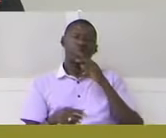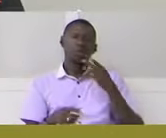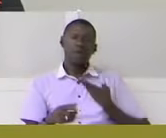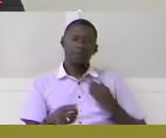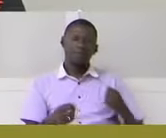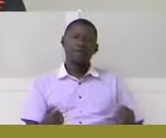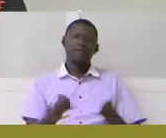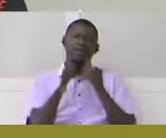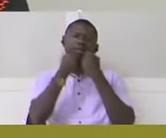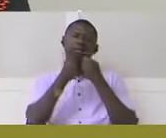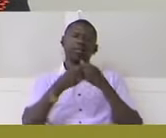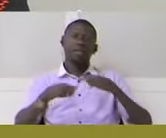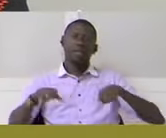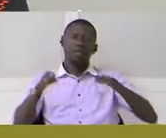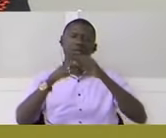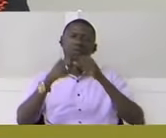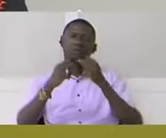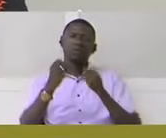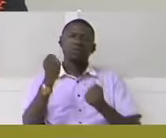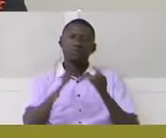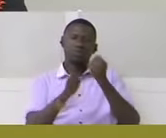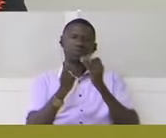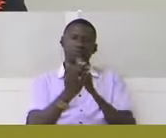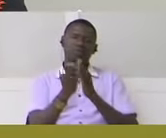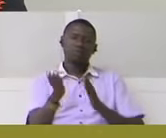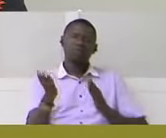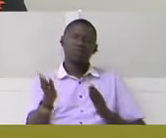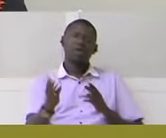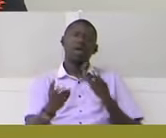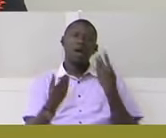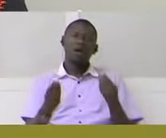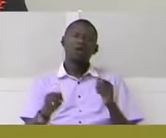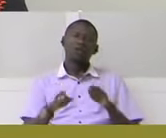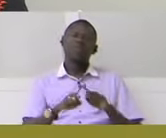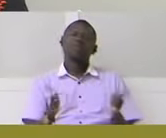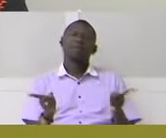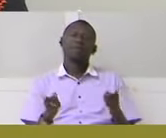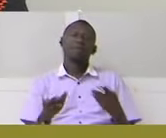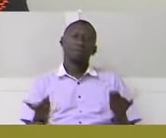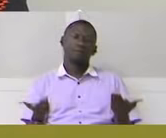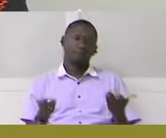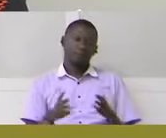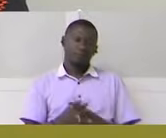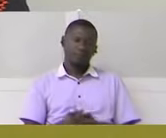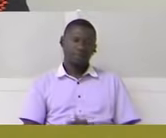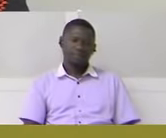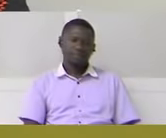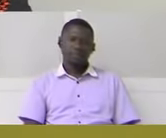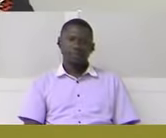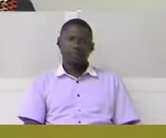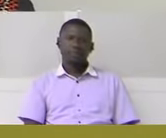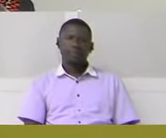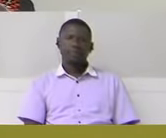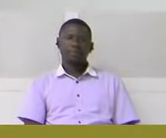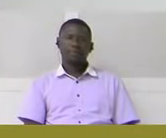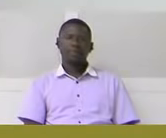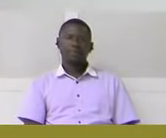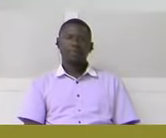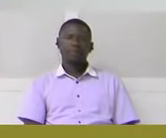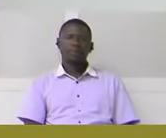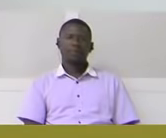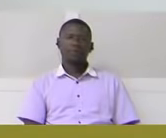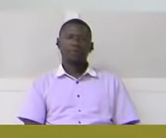convoy? Tellu ye topotoro men kela. And in Modolu la Topotoro Fatatanyadi, many alonko, Miss Civilian